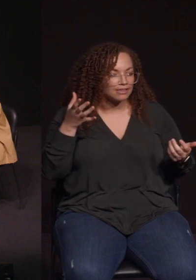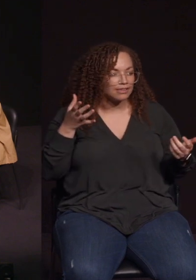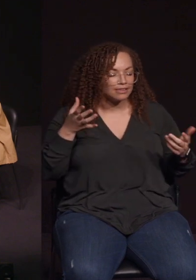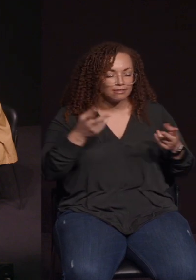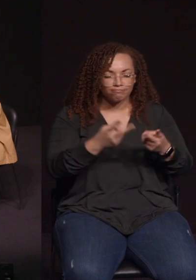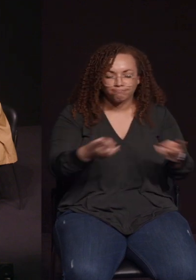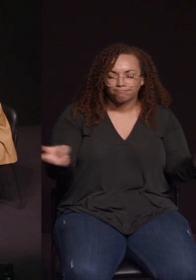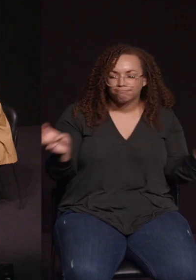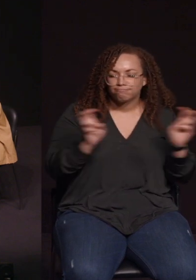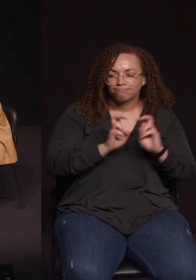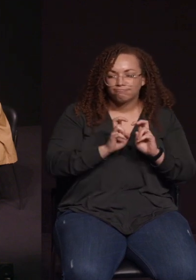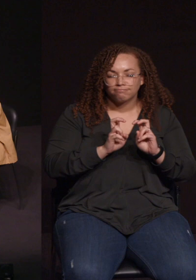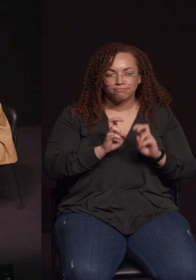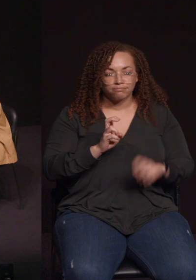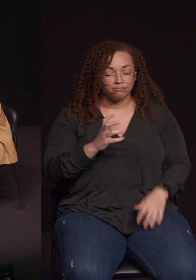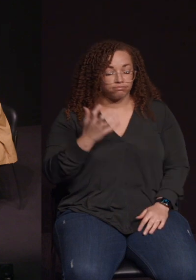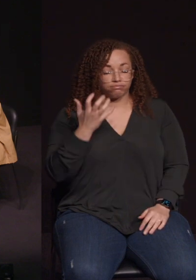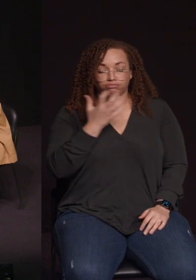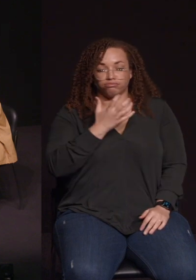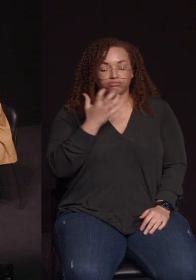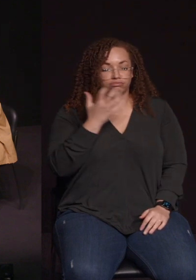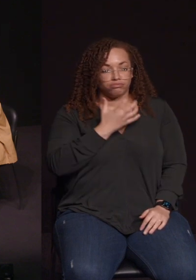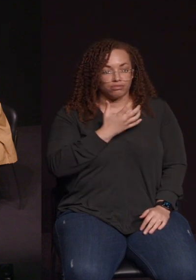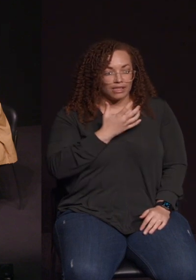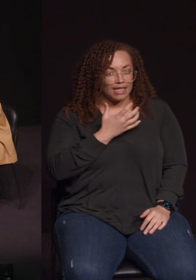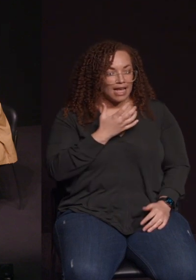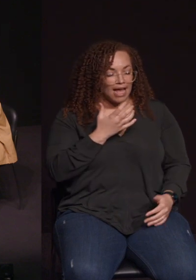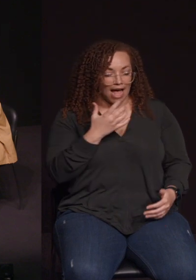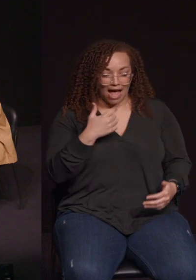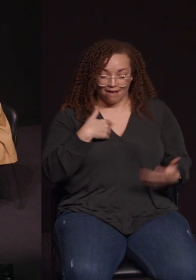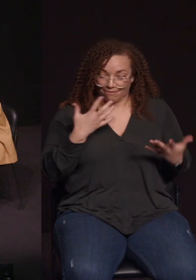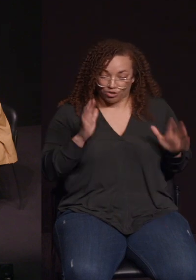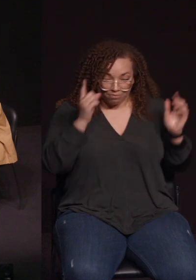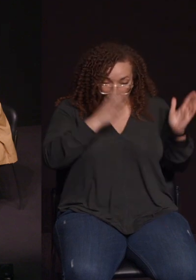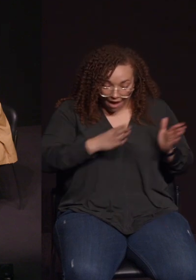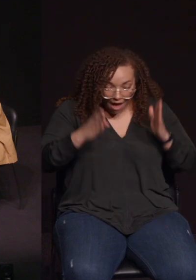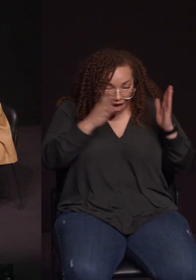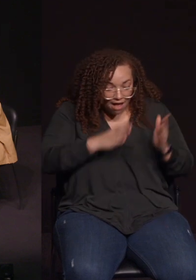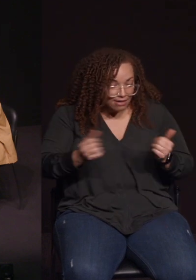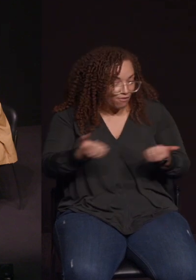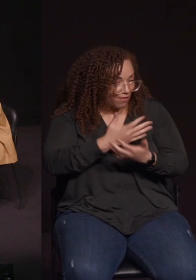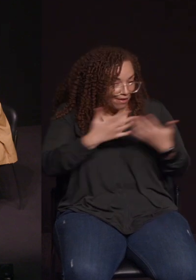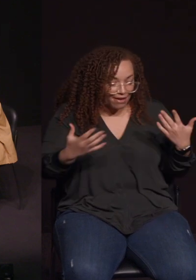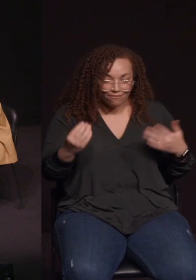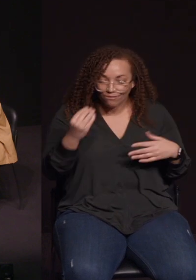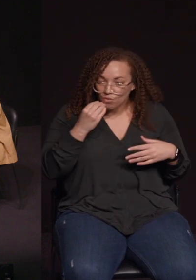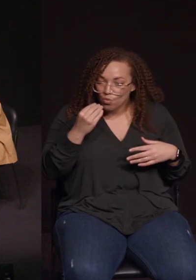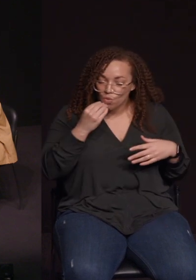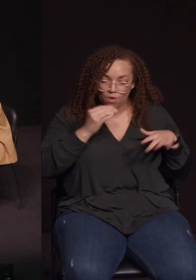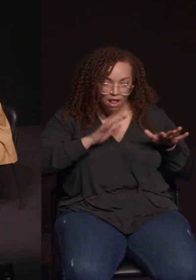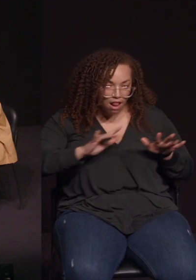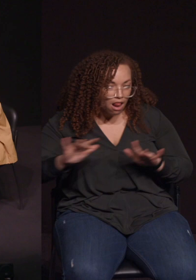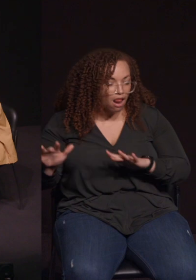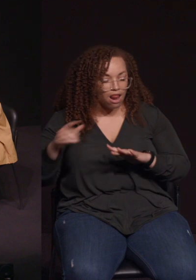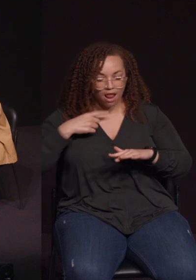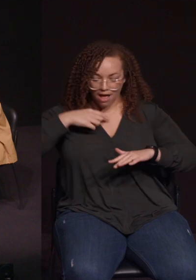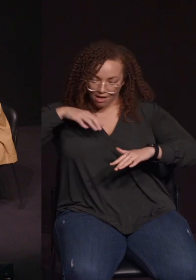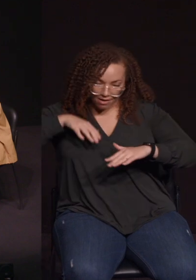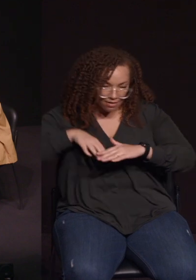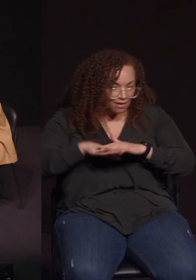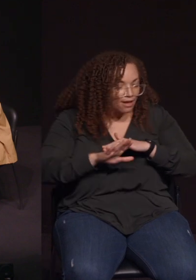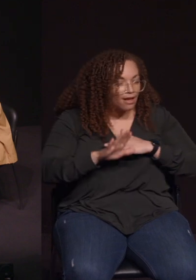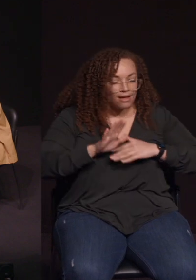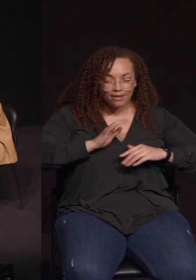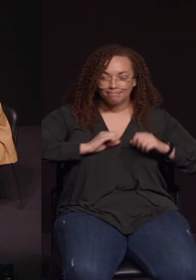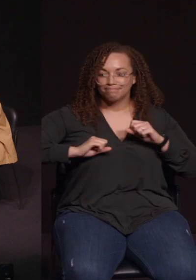kryptonite. Mm-hmm. He'll tell you, I have everything planned out, food, the whole nine, and I get in that room,